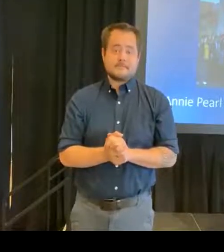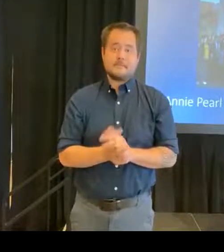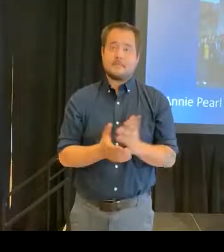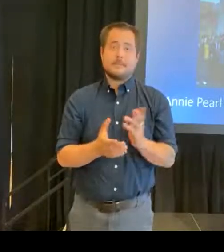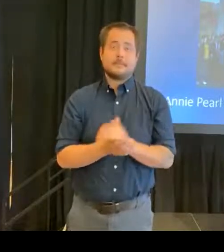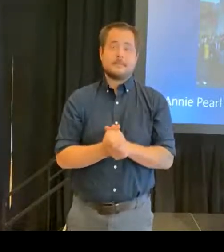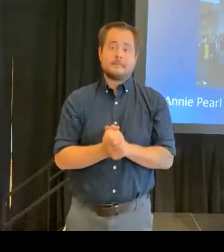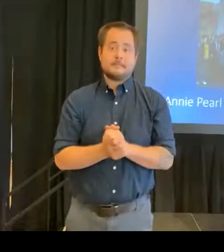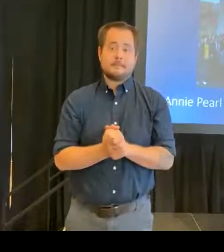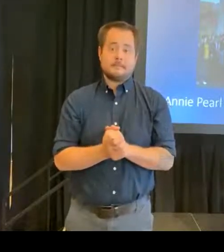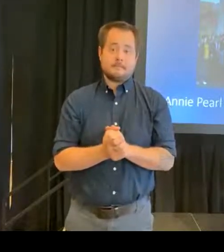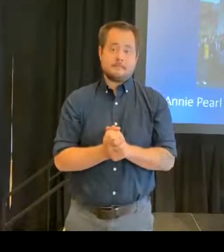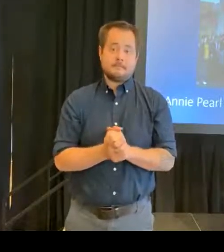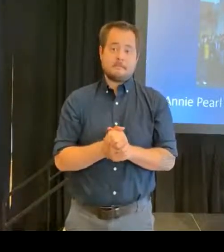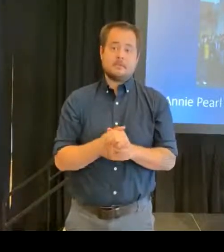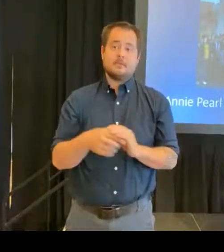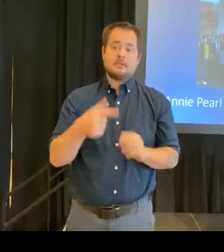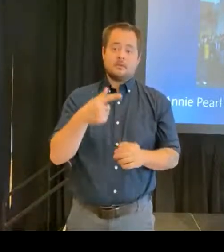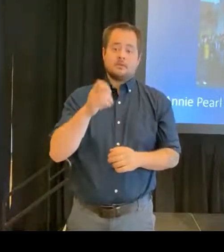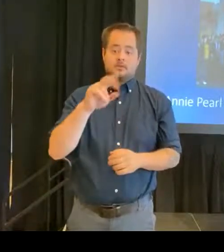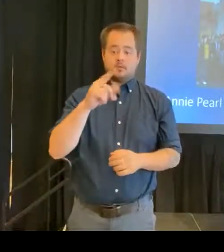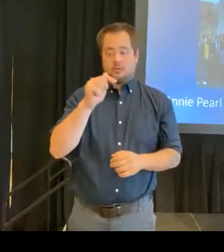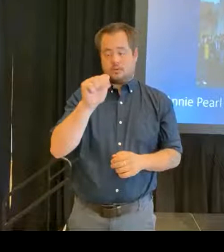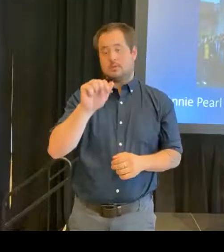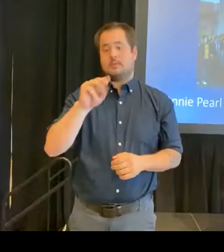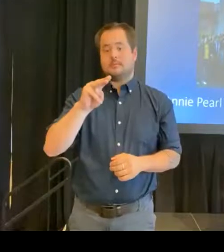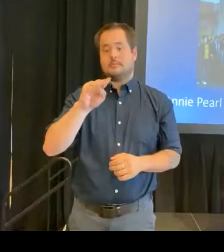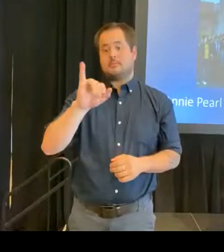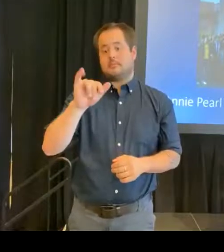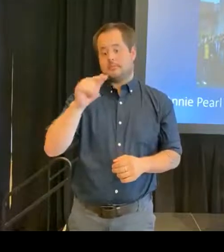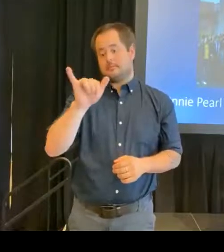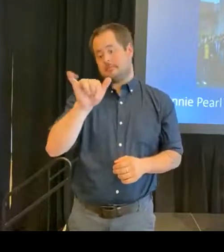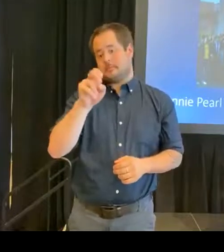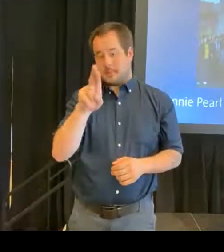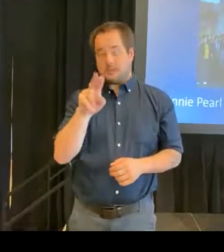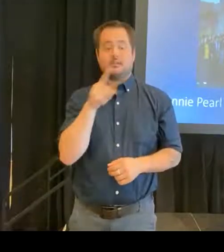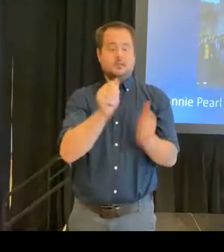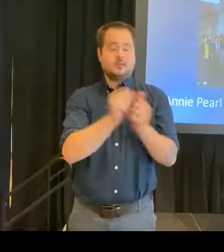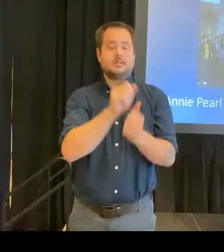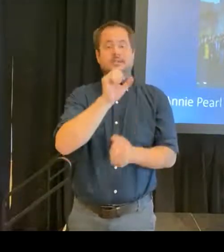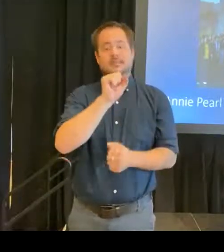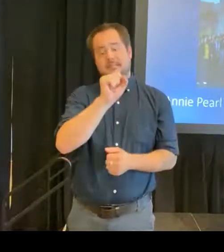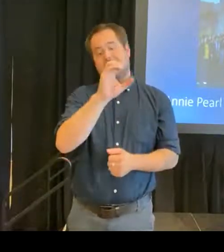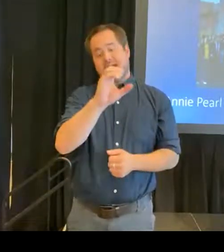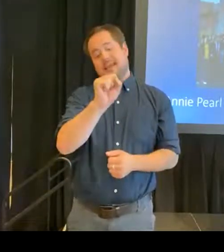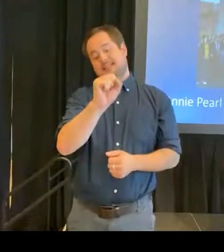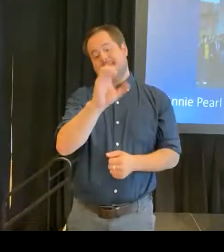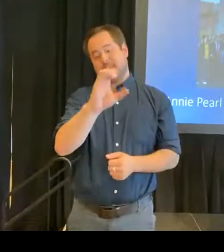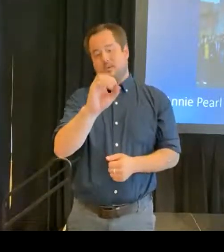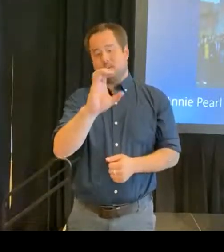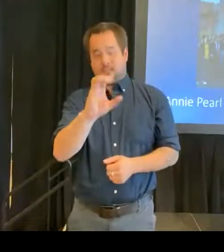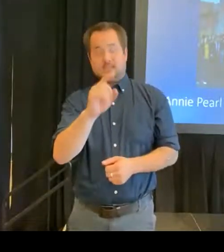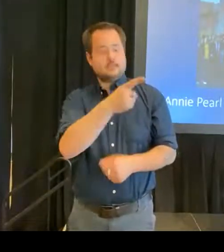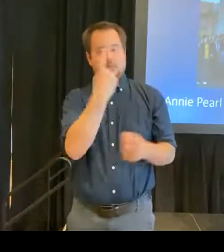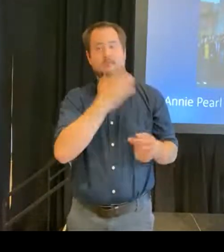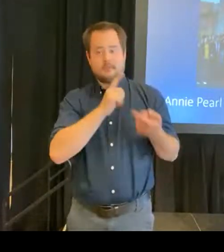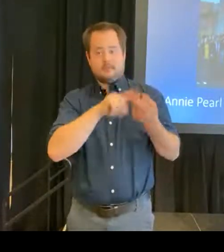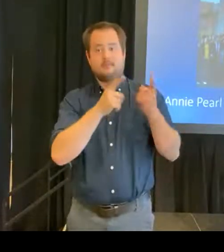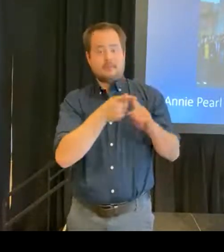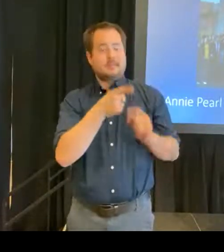Reverend Joseph Byron, who was with the SCLC and who was one of my friends, he said we dropped the